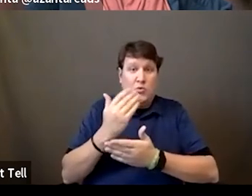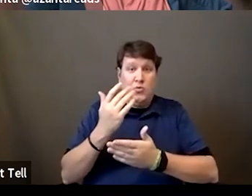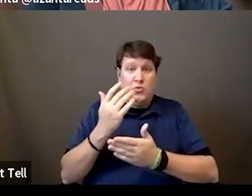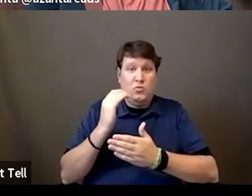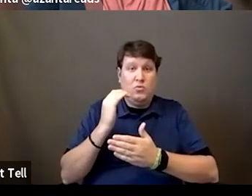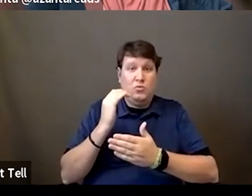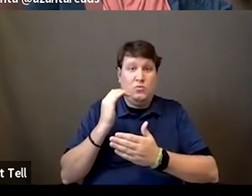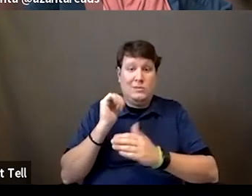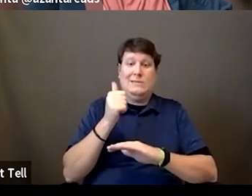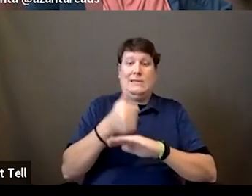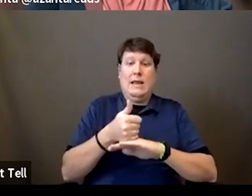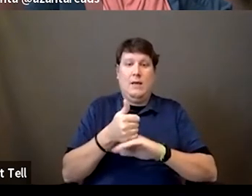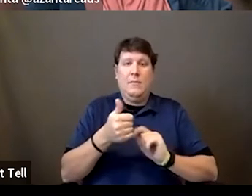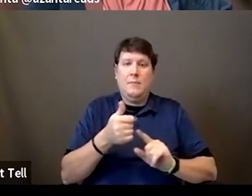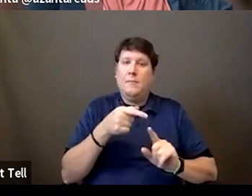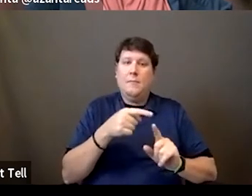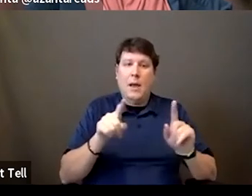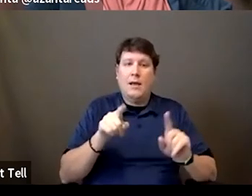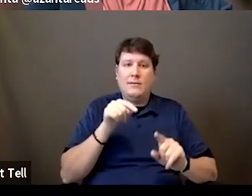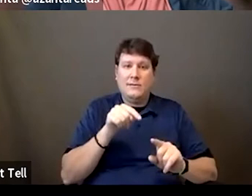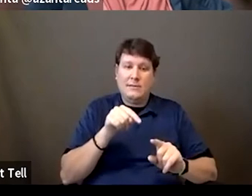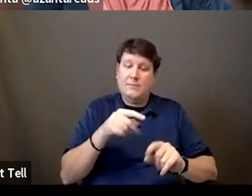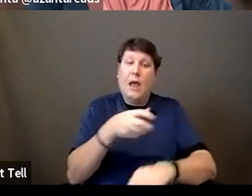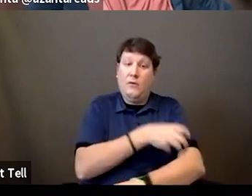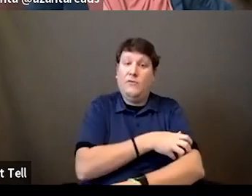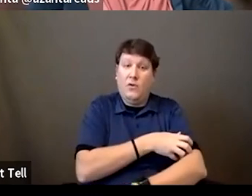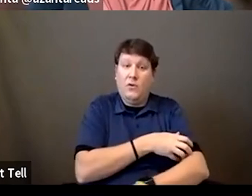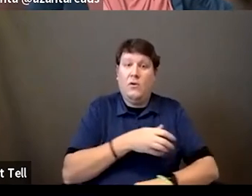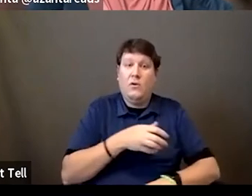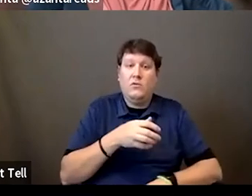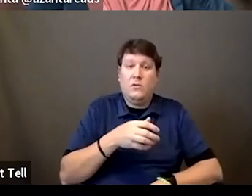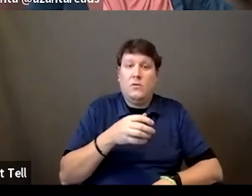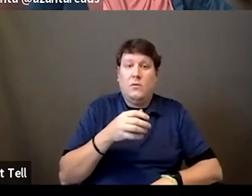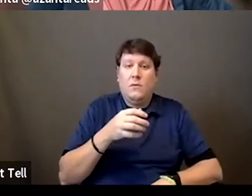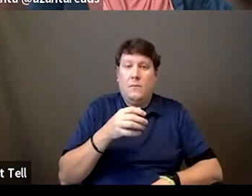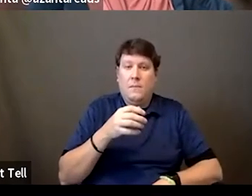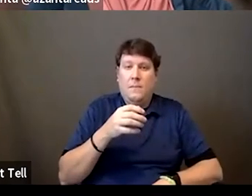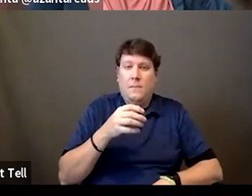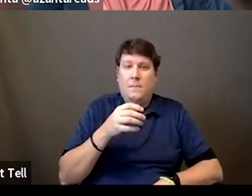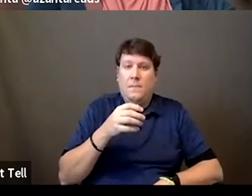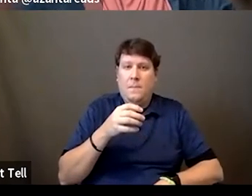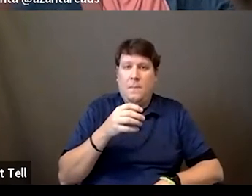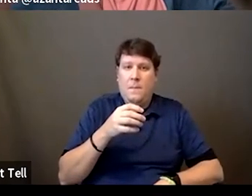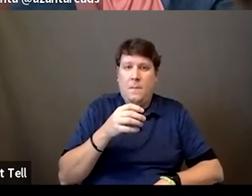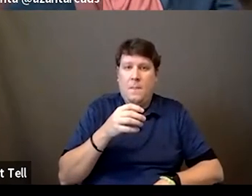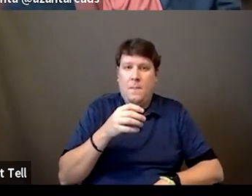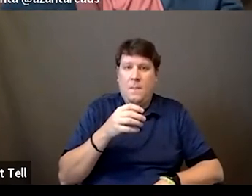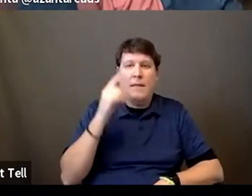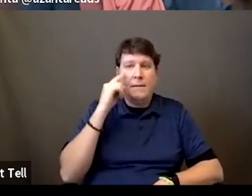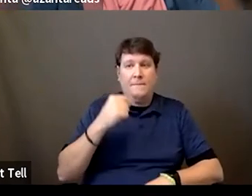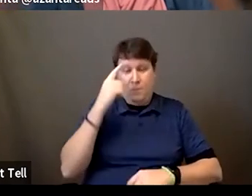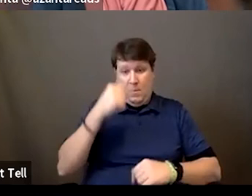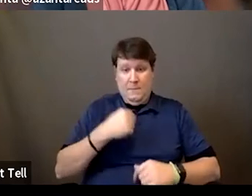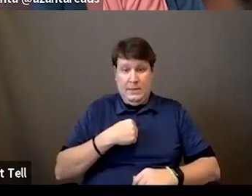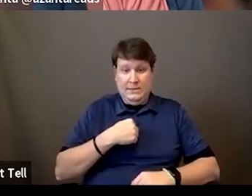powerful little guy for sure in the publishing industry right now. Other than that, like, I think speaking as a Canadian, I think the